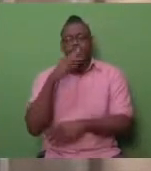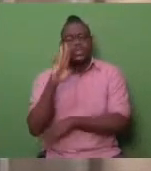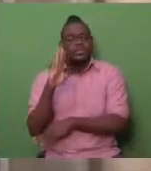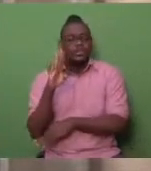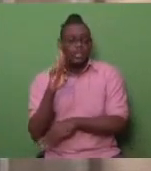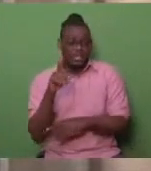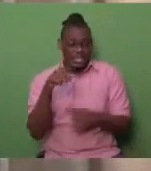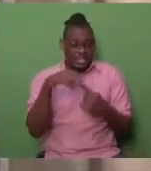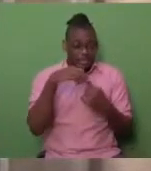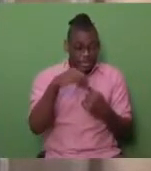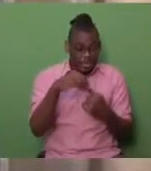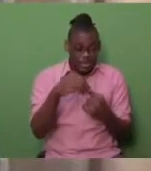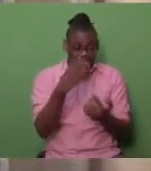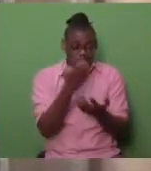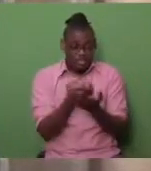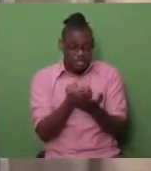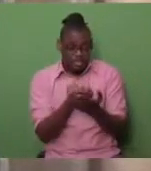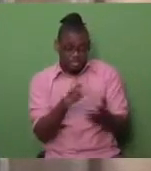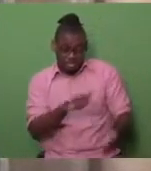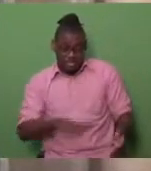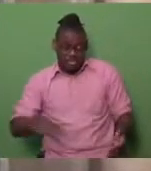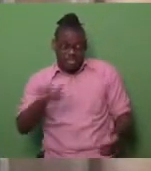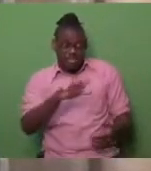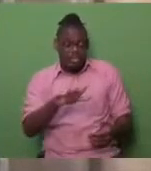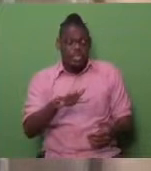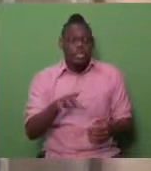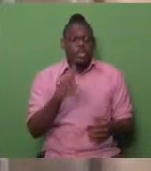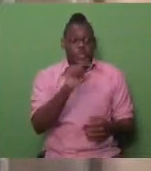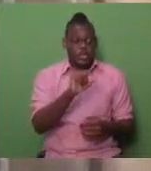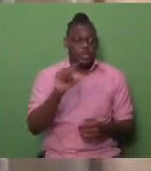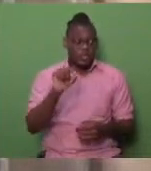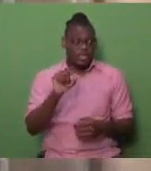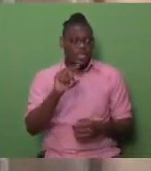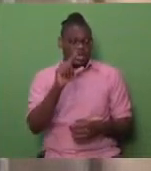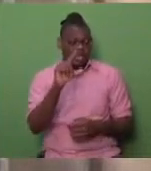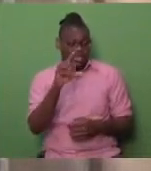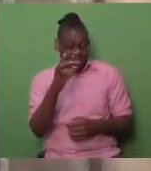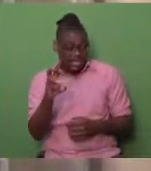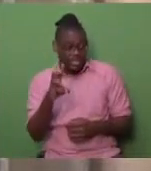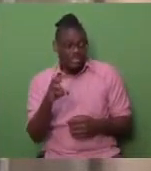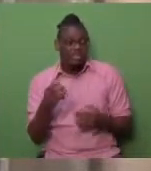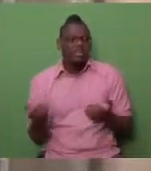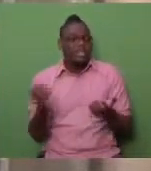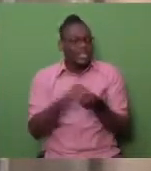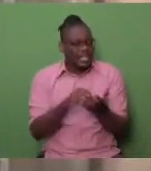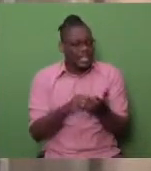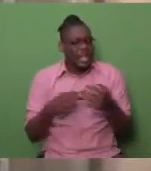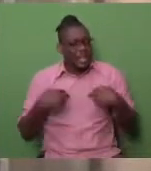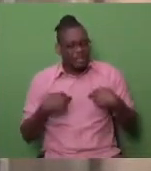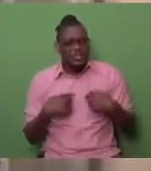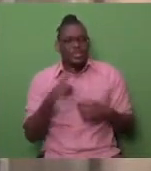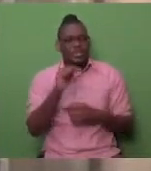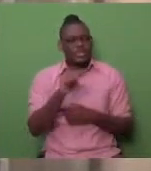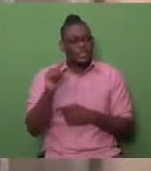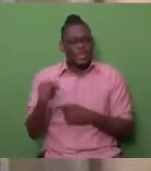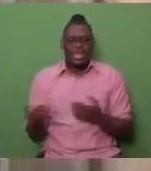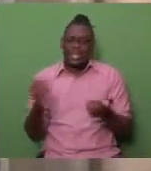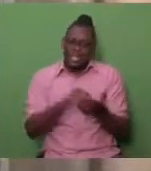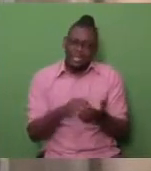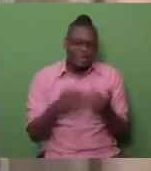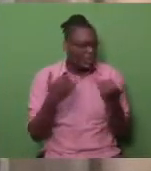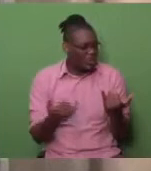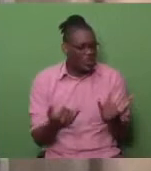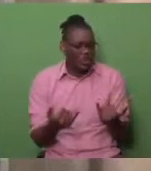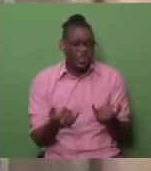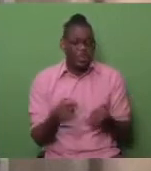2017, repeat again in 2022. Construction promised 0.14 highway, you know since when? Since 1962, the BNM has